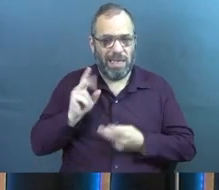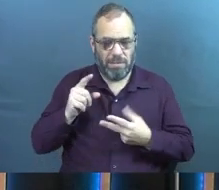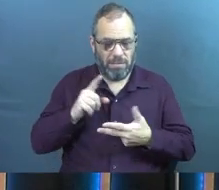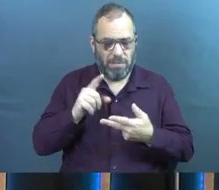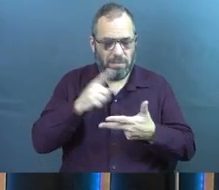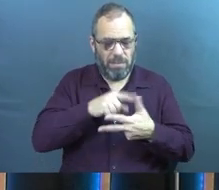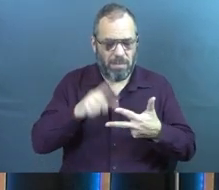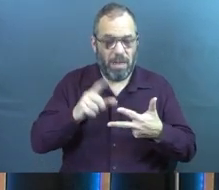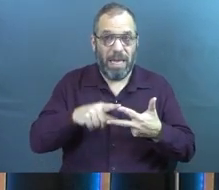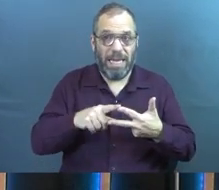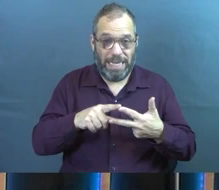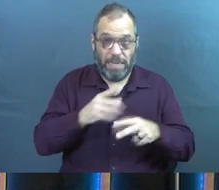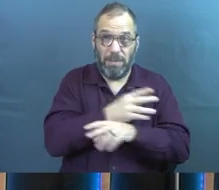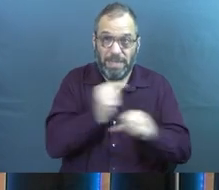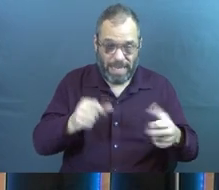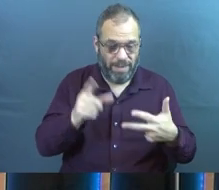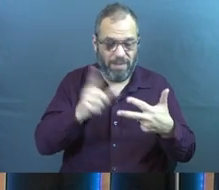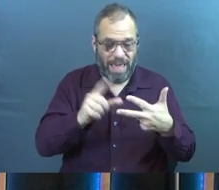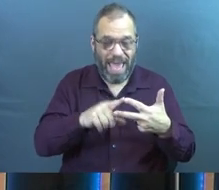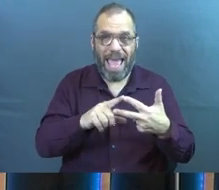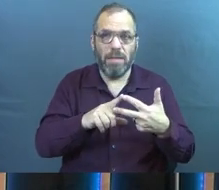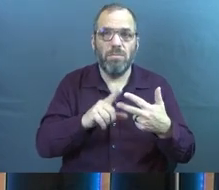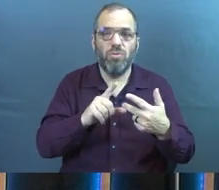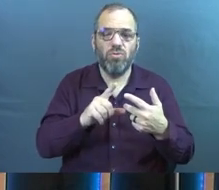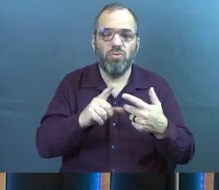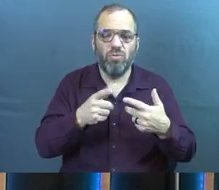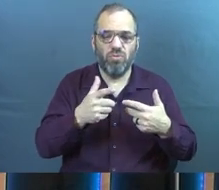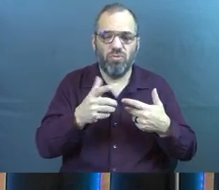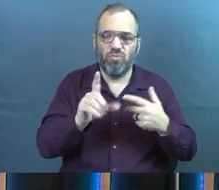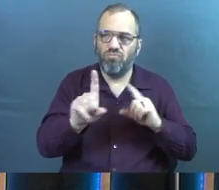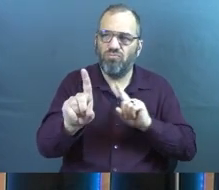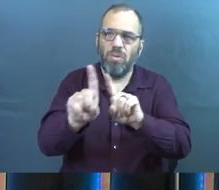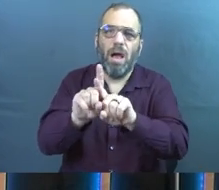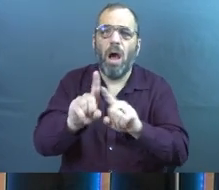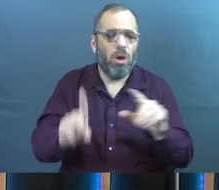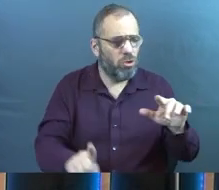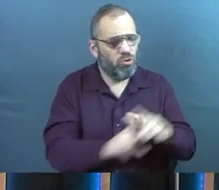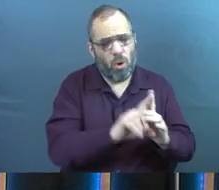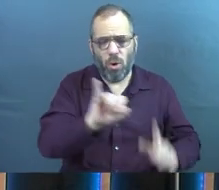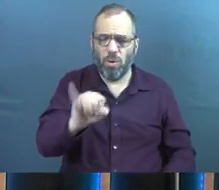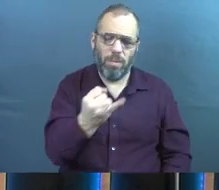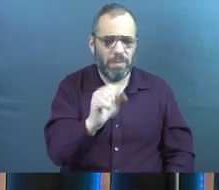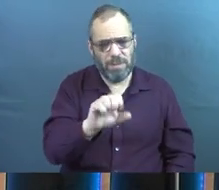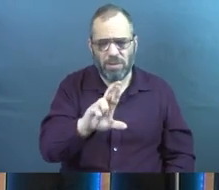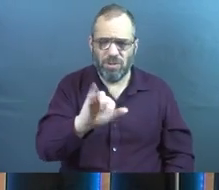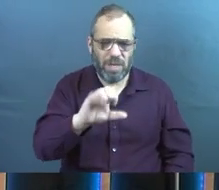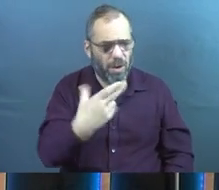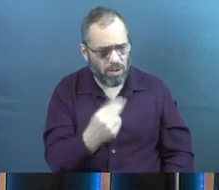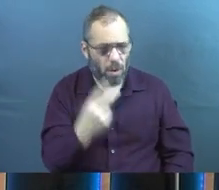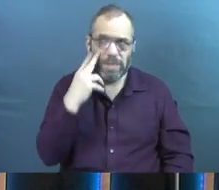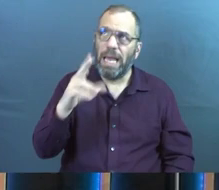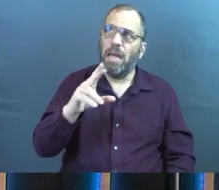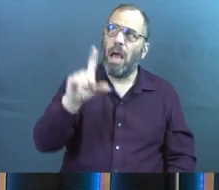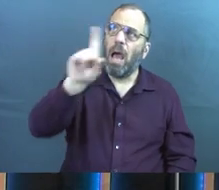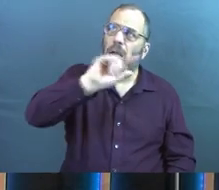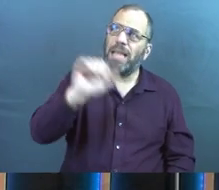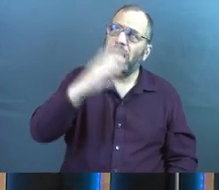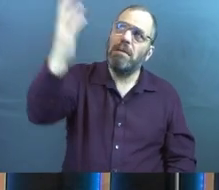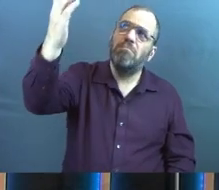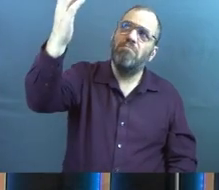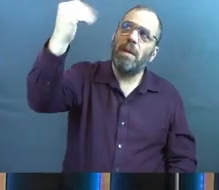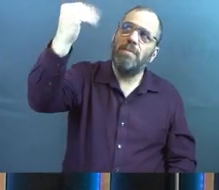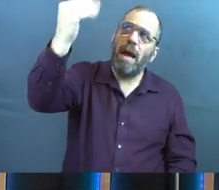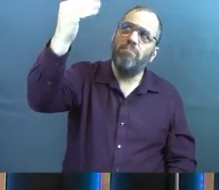point. He was both to save us and to draw near. So Jesus didn't just show up to Jericho and see Zacchaeus in the tree and go, hey, up